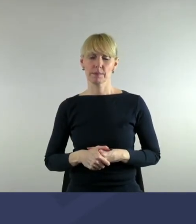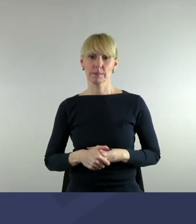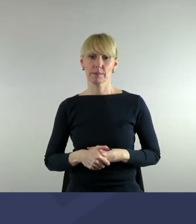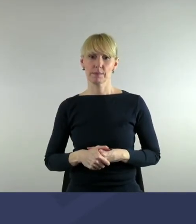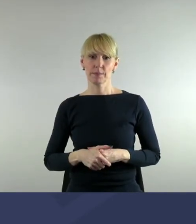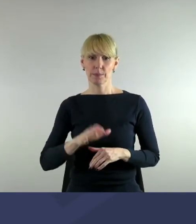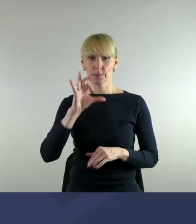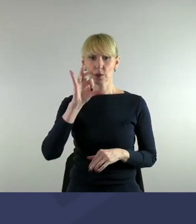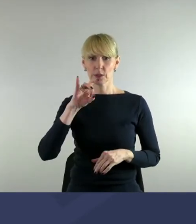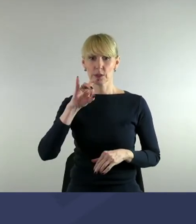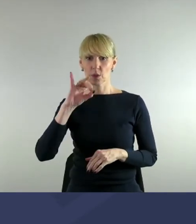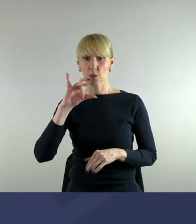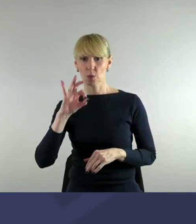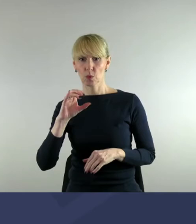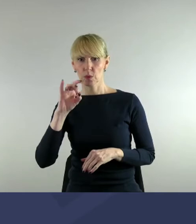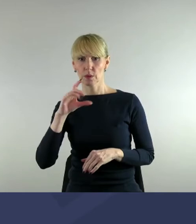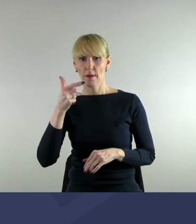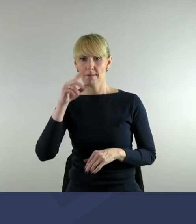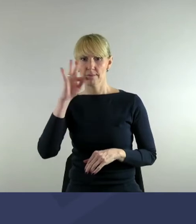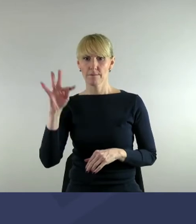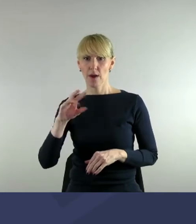Sigurd Paulsen